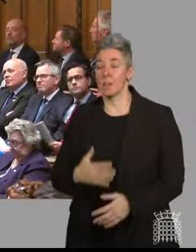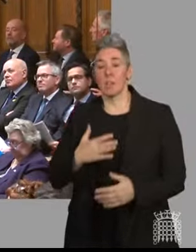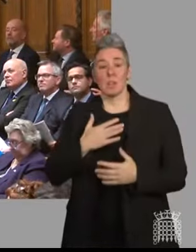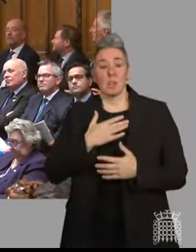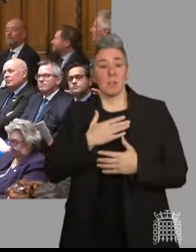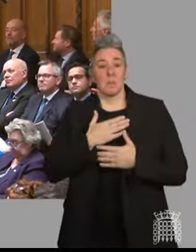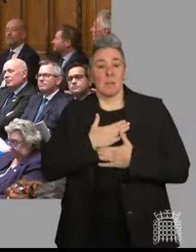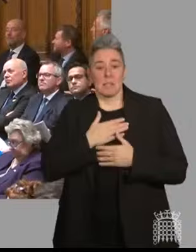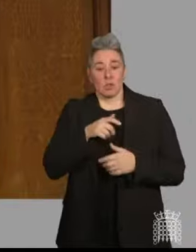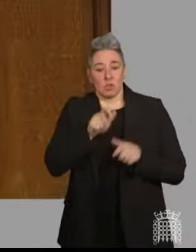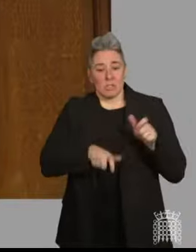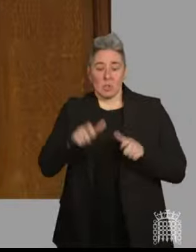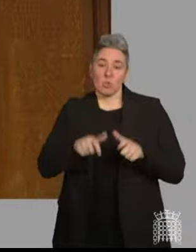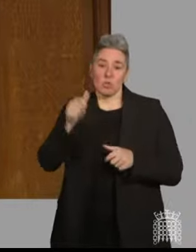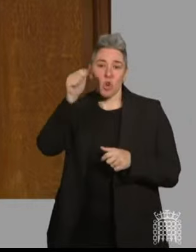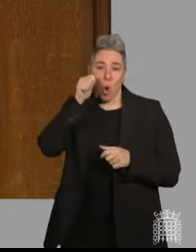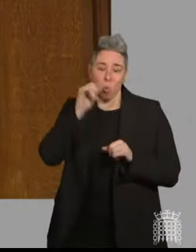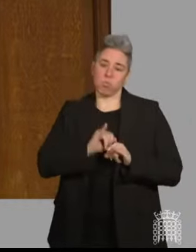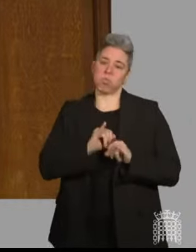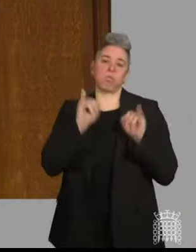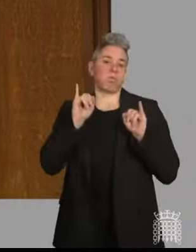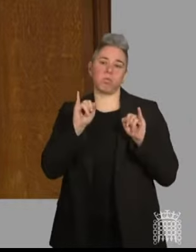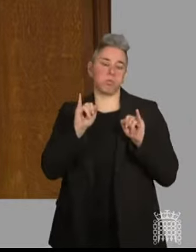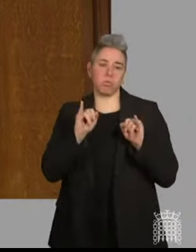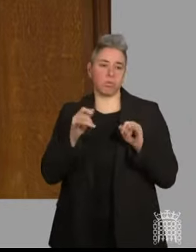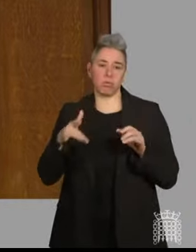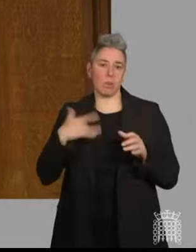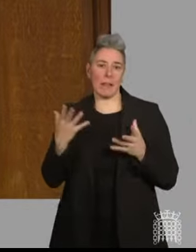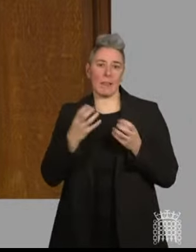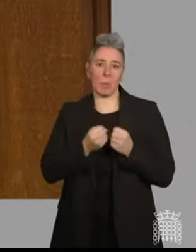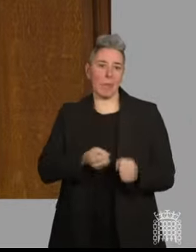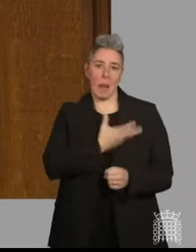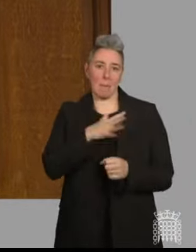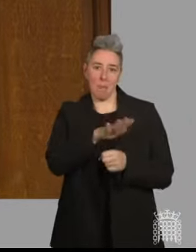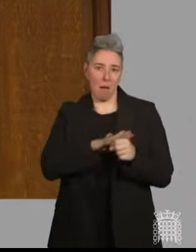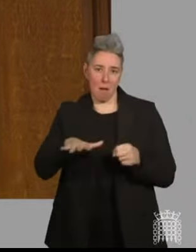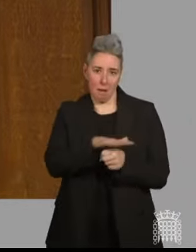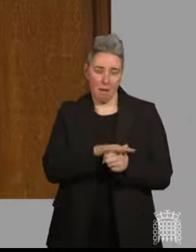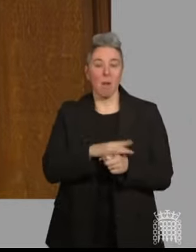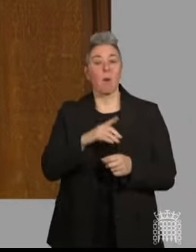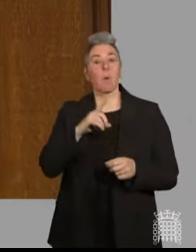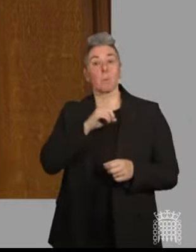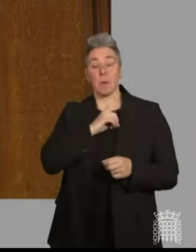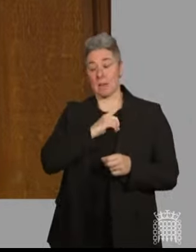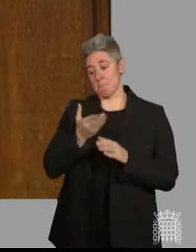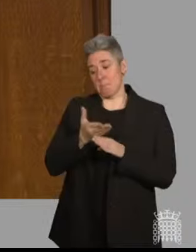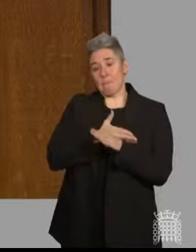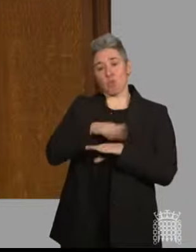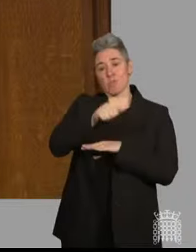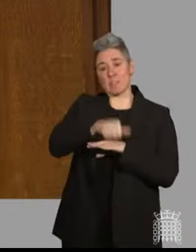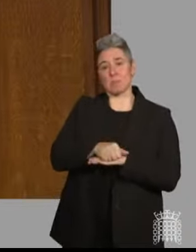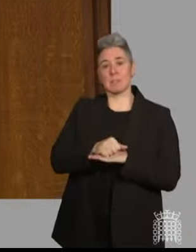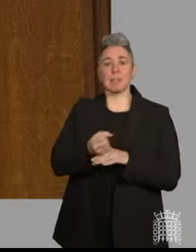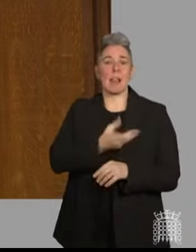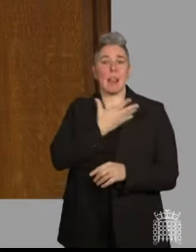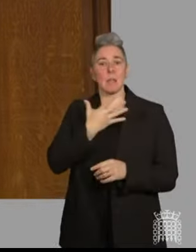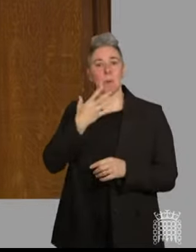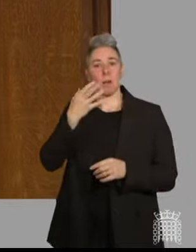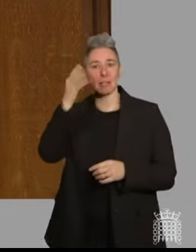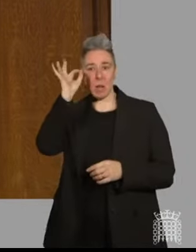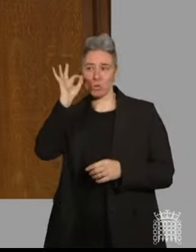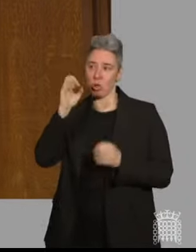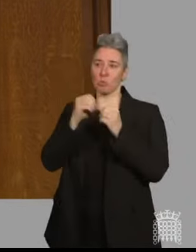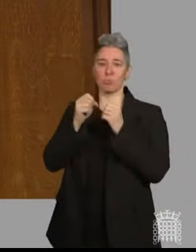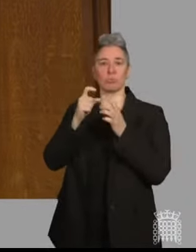Just before Christmas, the Labour Council in Bradford announced that they were bankrupt, and then spent the first